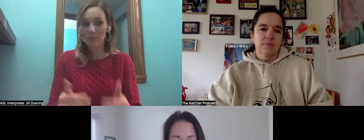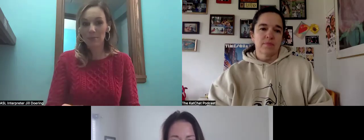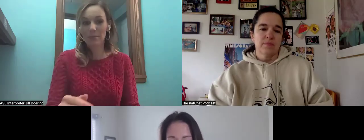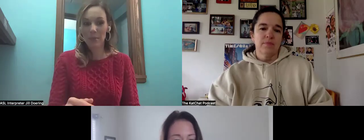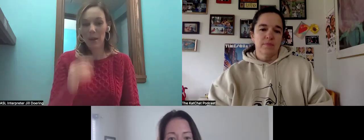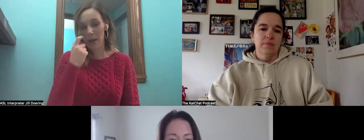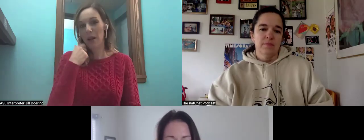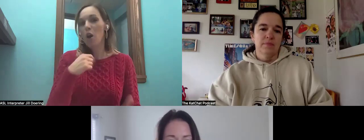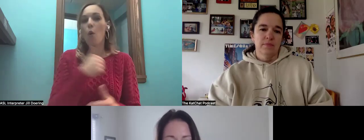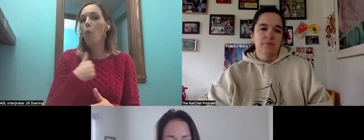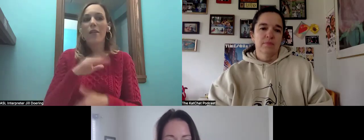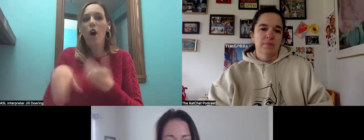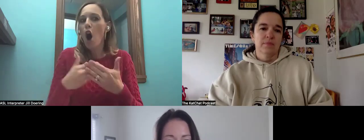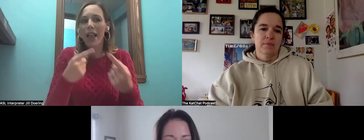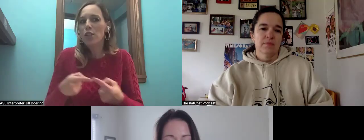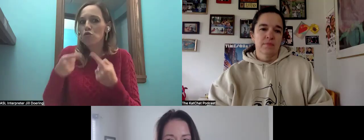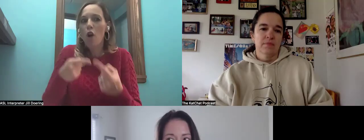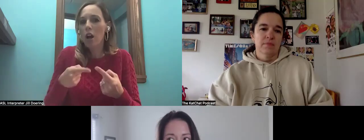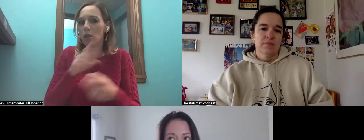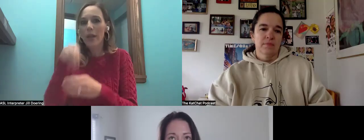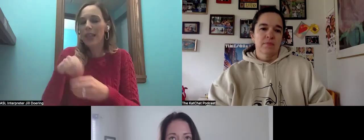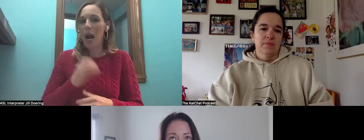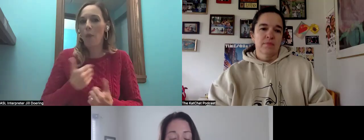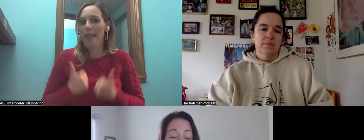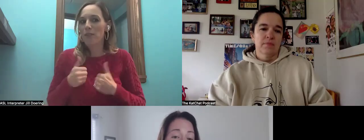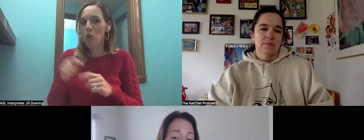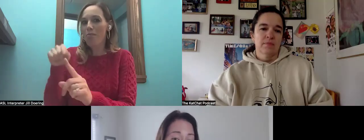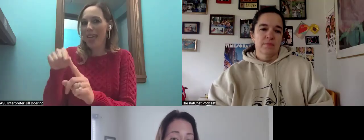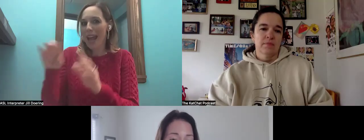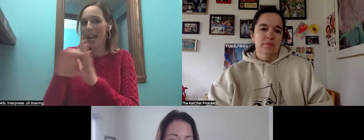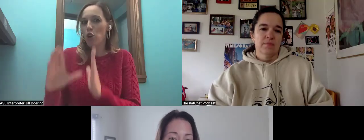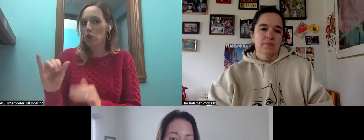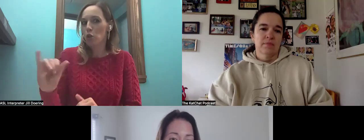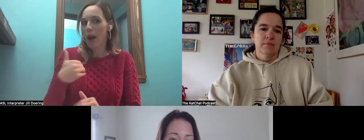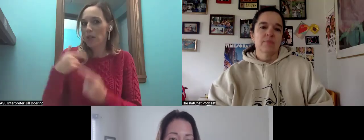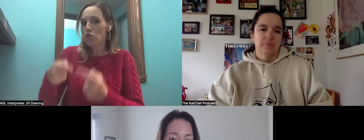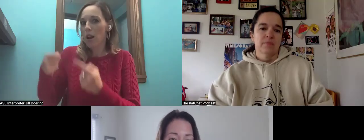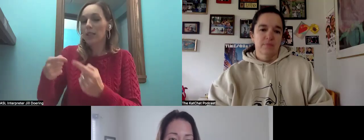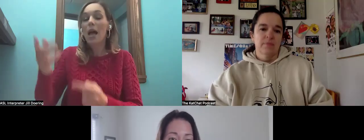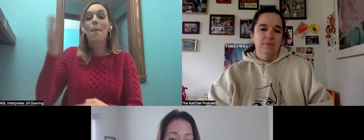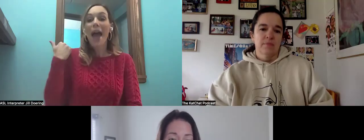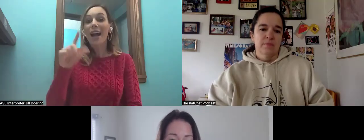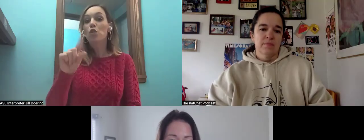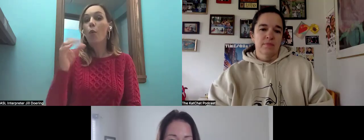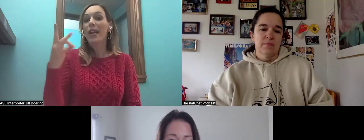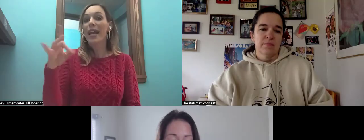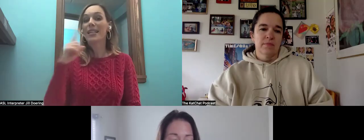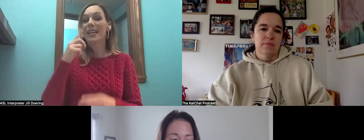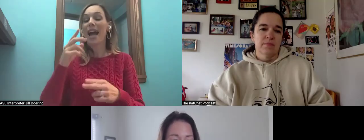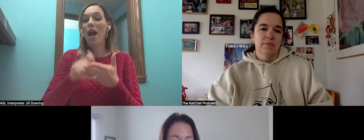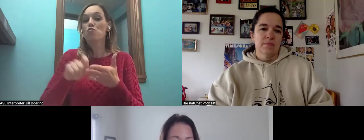struggle, we've all had struggles in our life. And so I actually wrote a memoir in 2018 and self-published